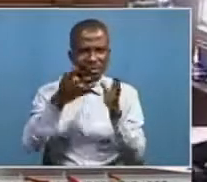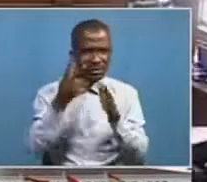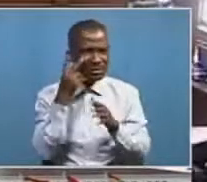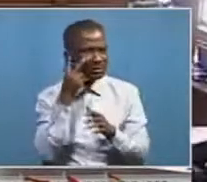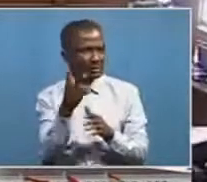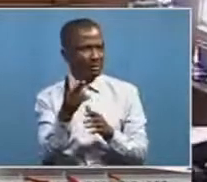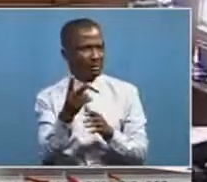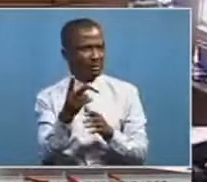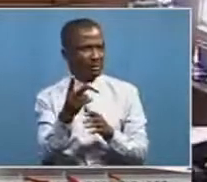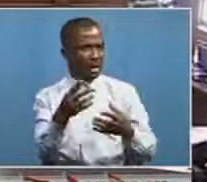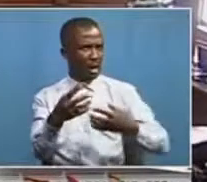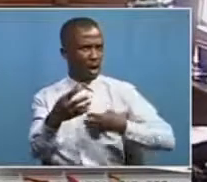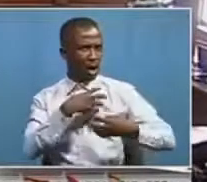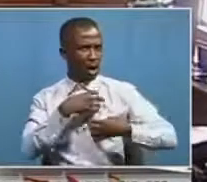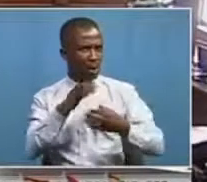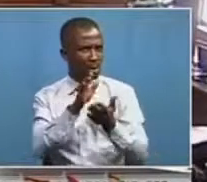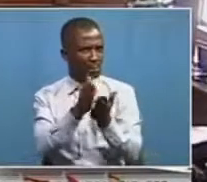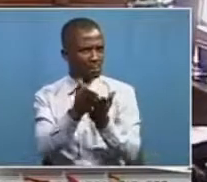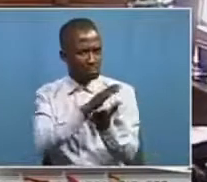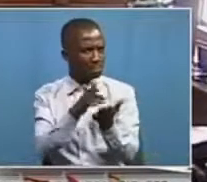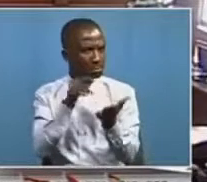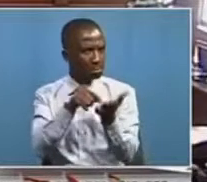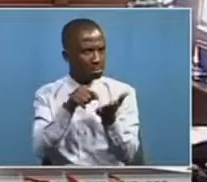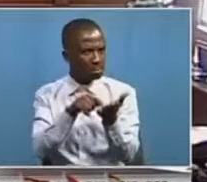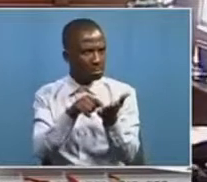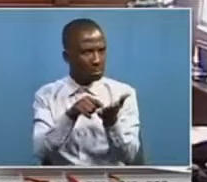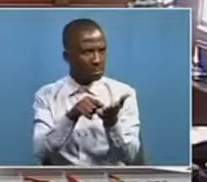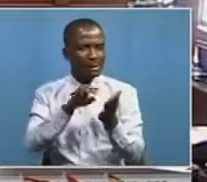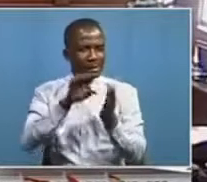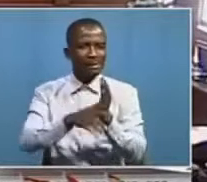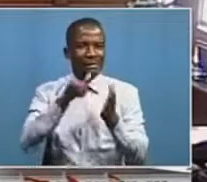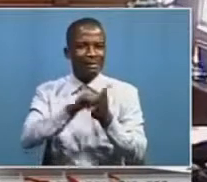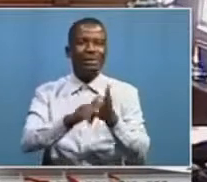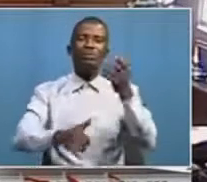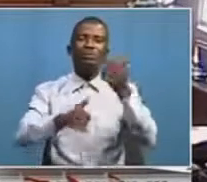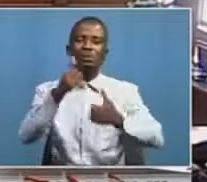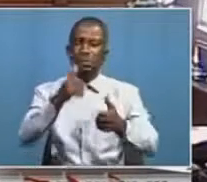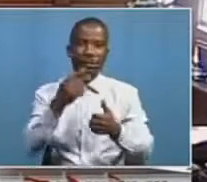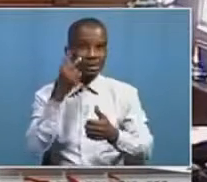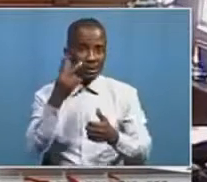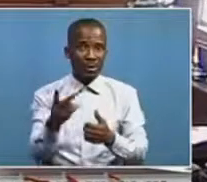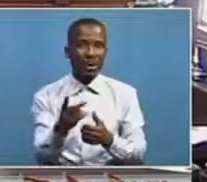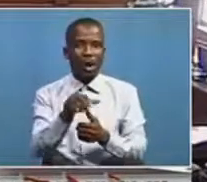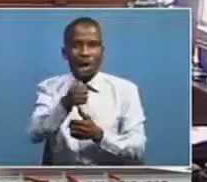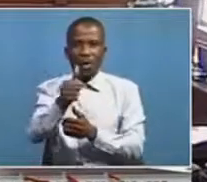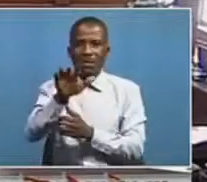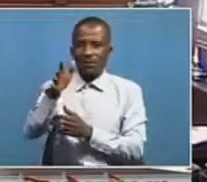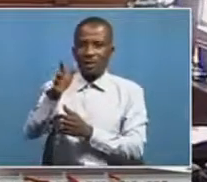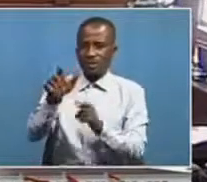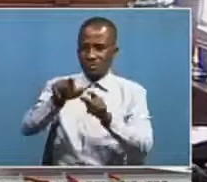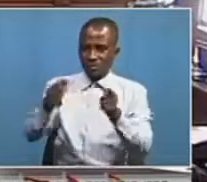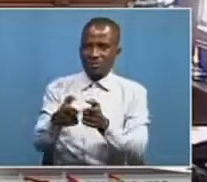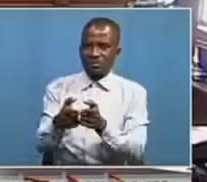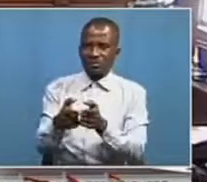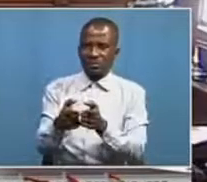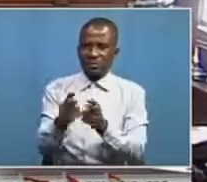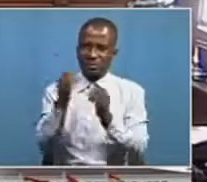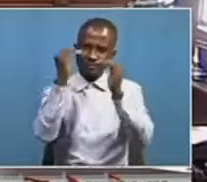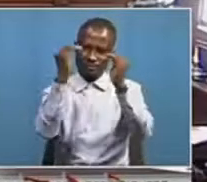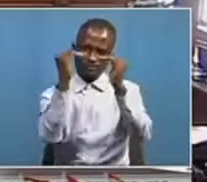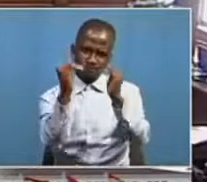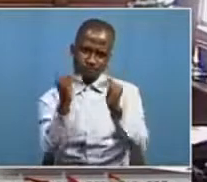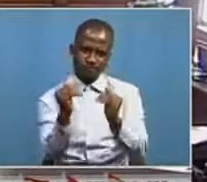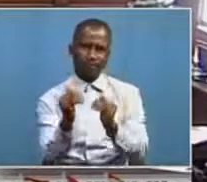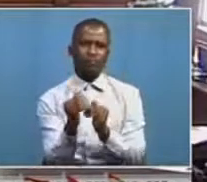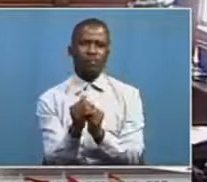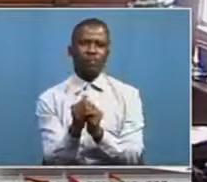this petition, relief B appears to be the major relief on which the other 5 reliefs, that is A, C, D,